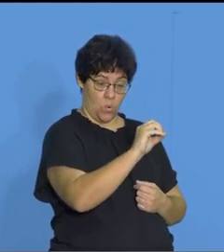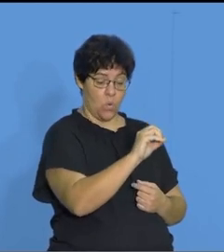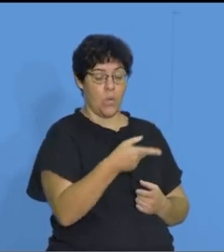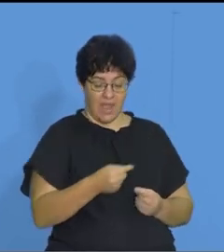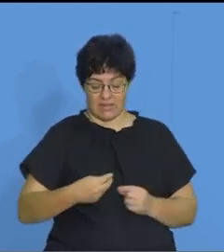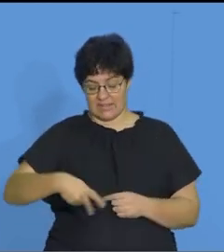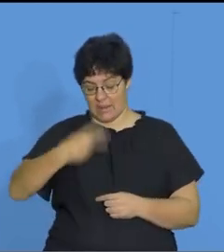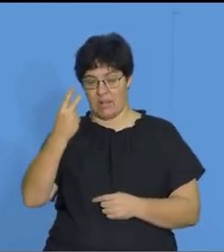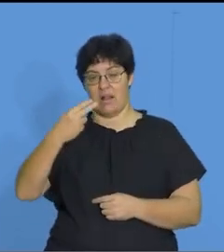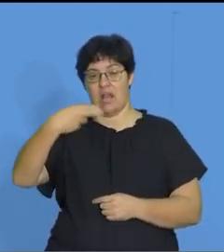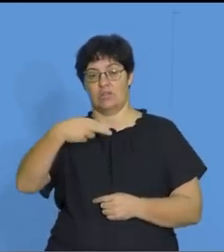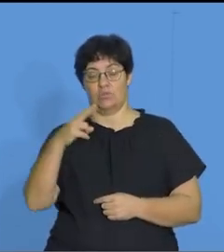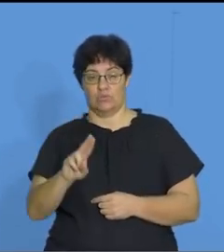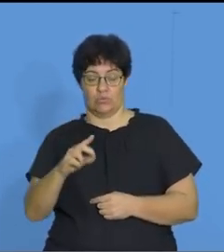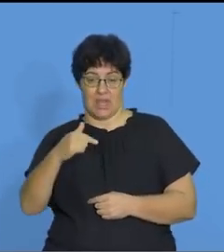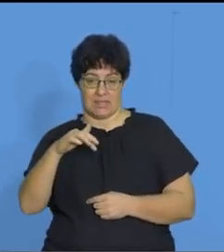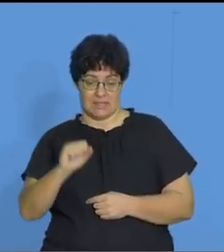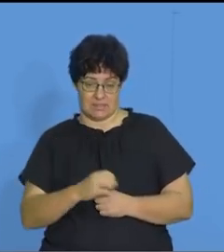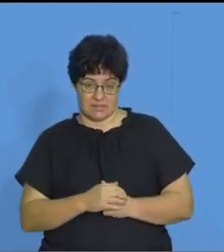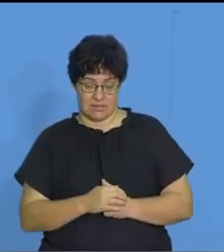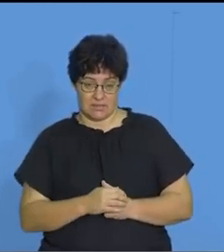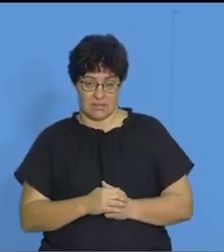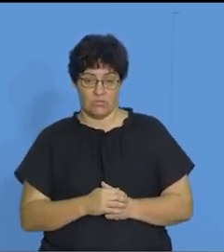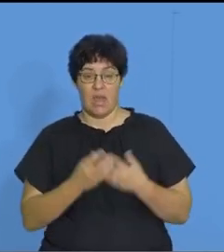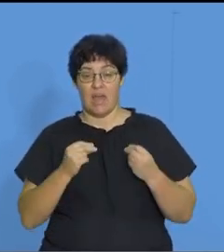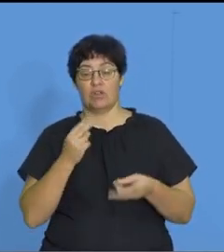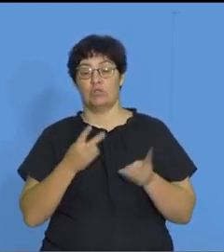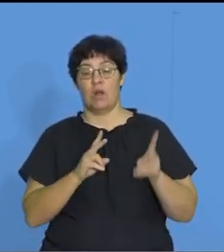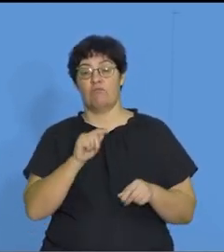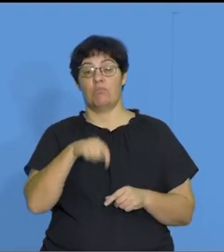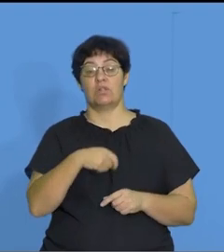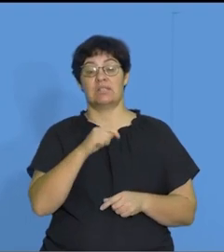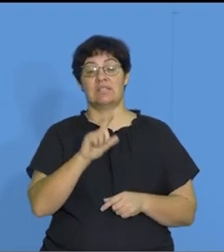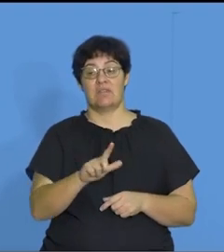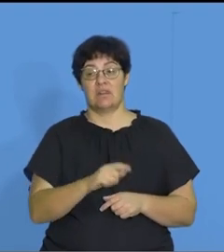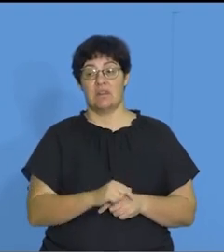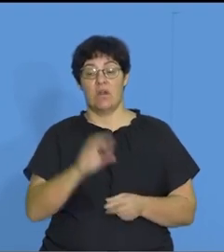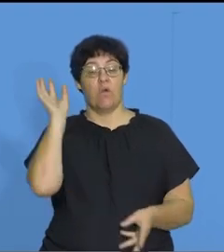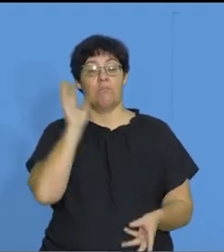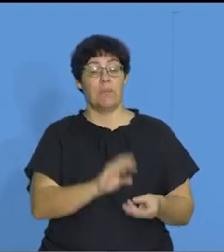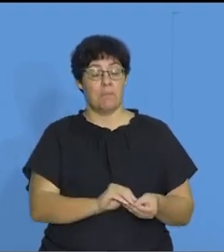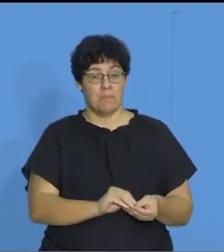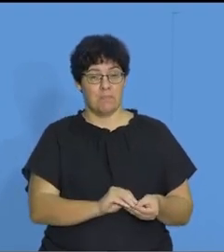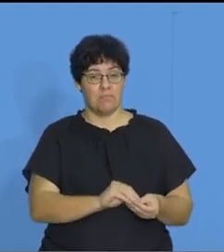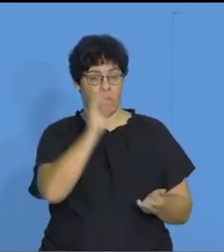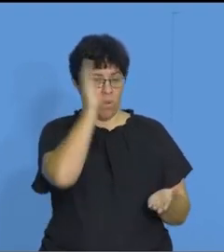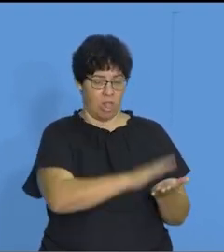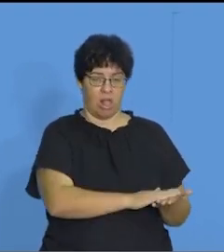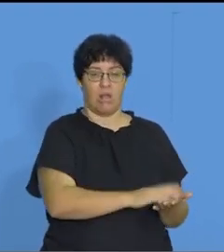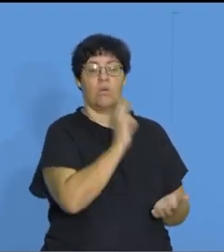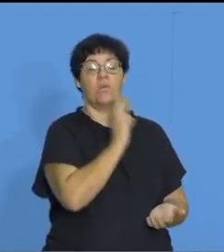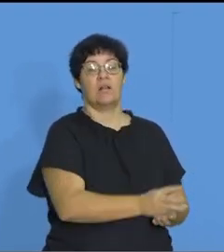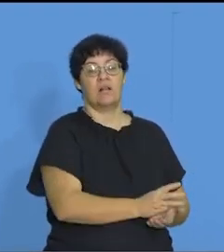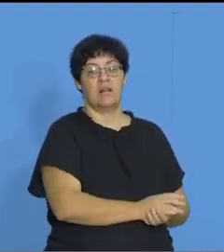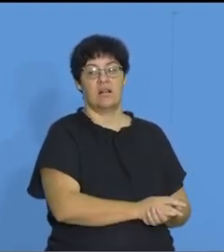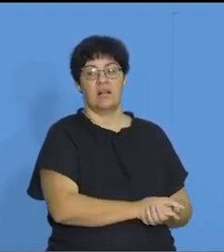we need double the moles of hydrogen gas. So if we've got 12.7, the entire 12.7 will